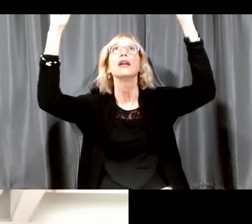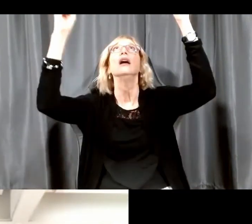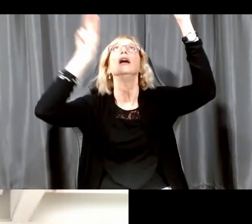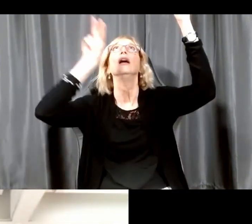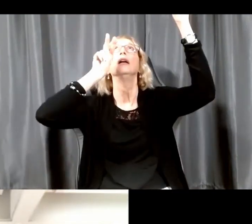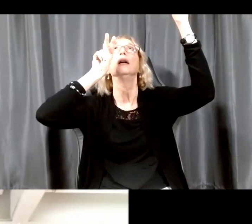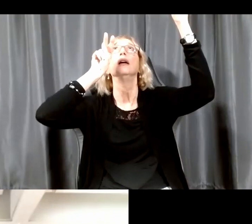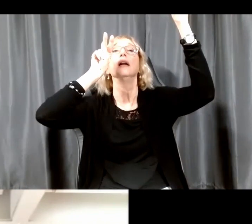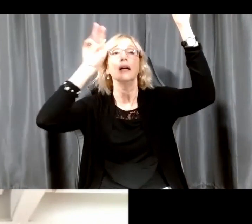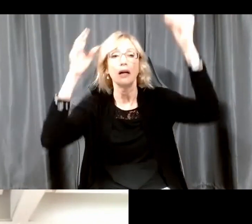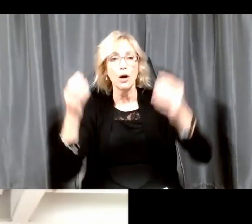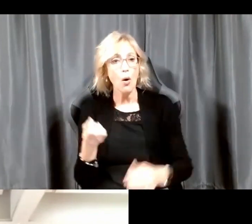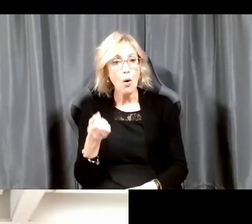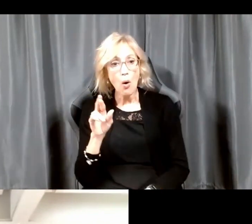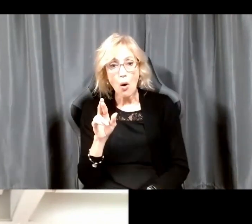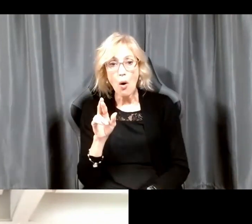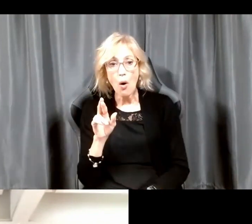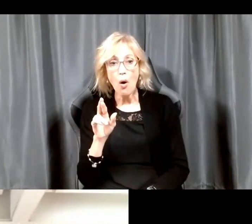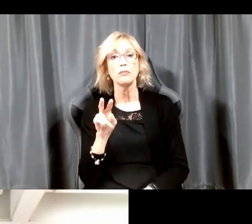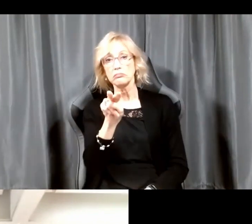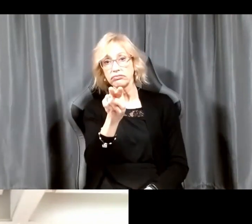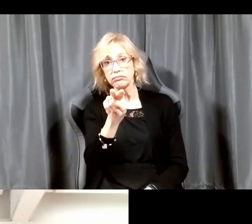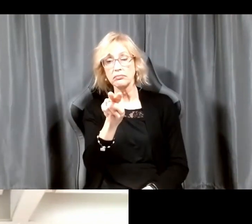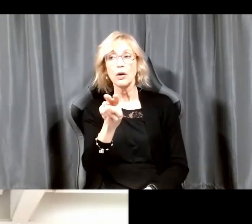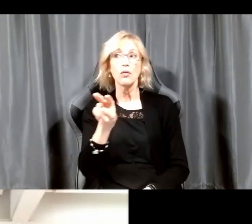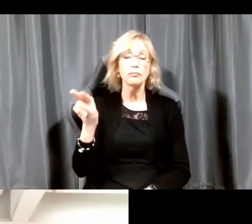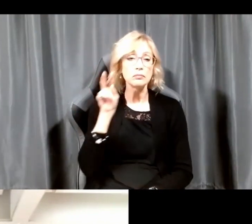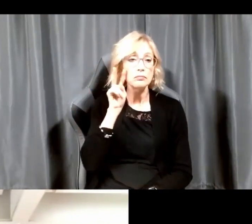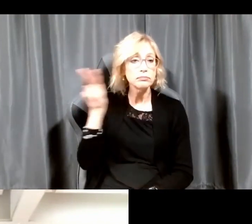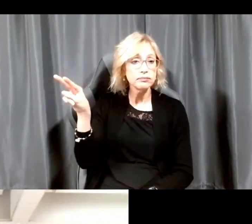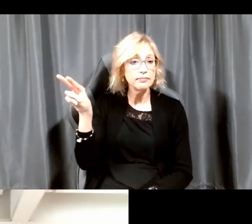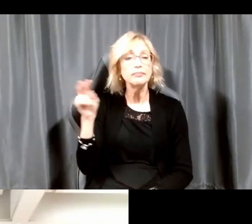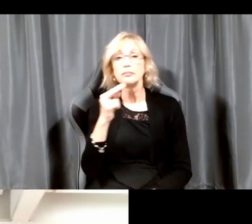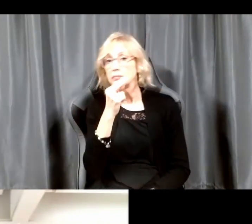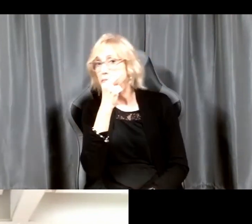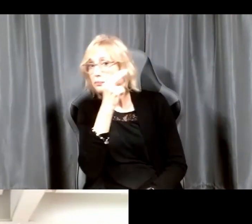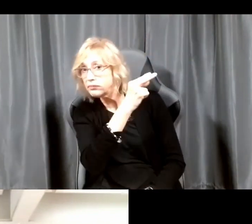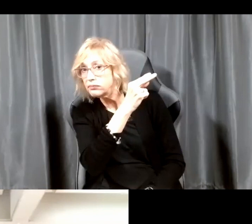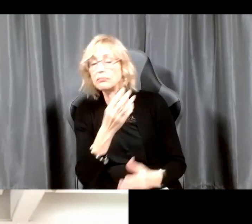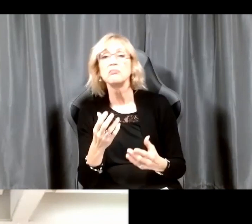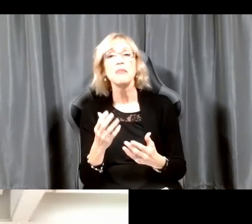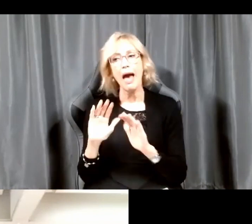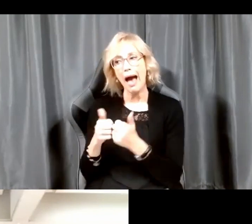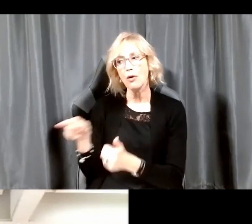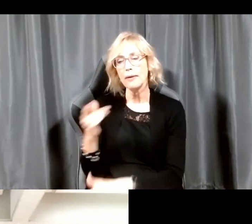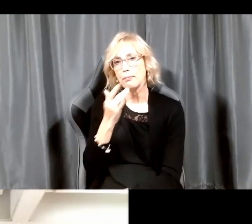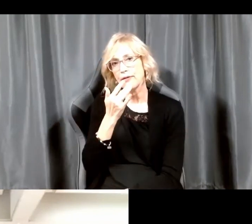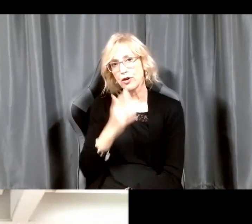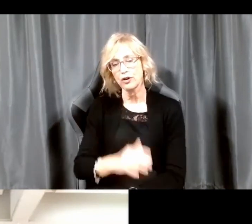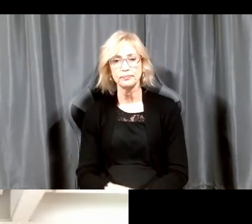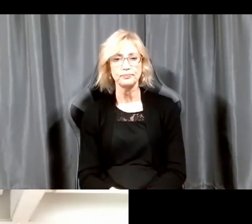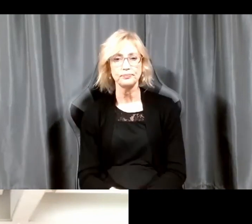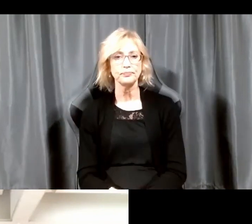they can view it, or they want the central view. Okay, and just think about those things. But this